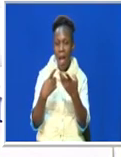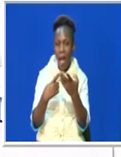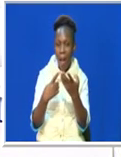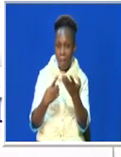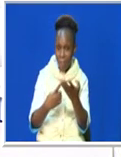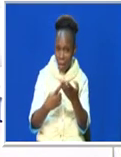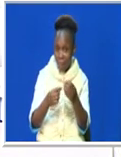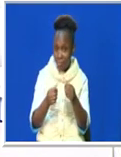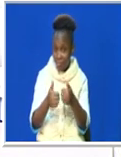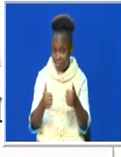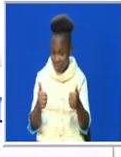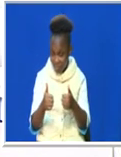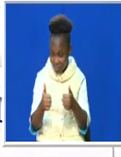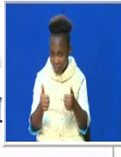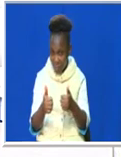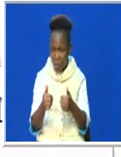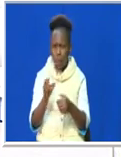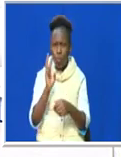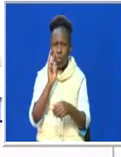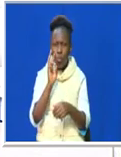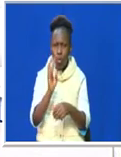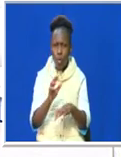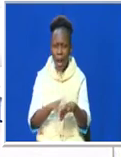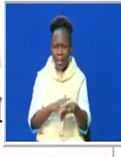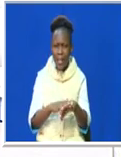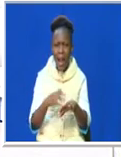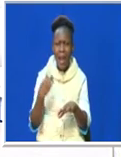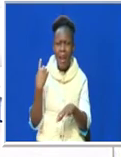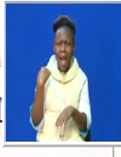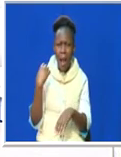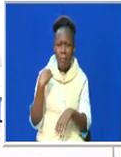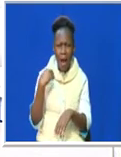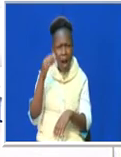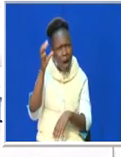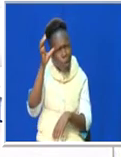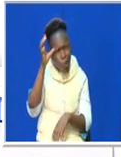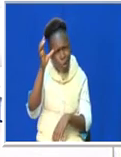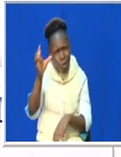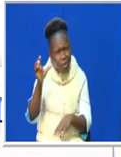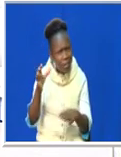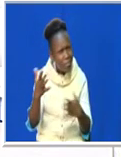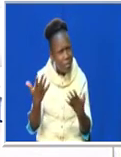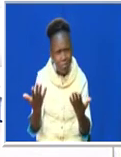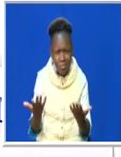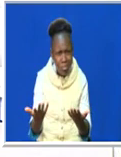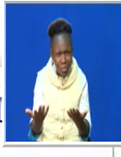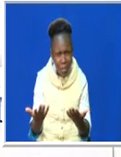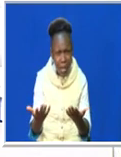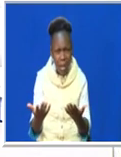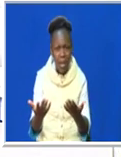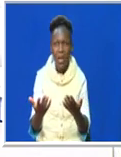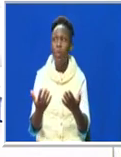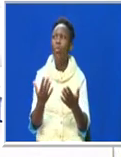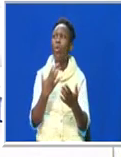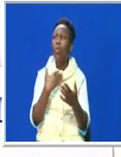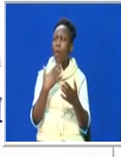We shall look at number concepts. And then we are going to order